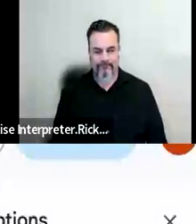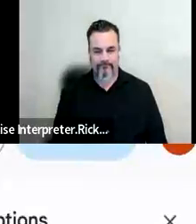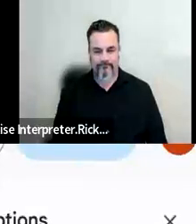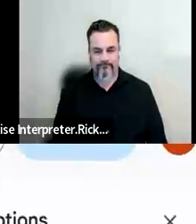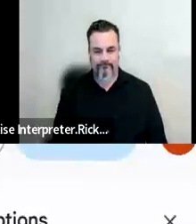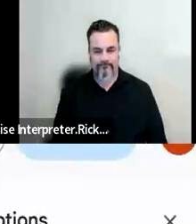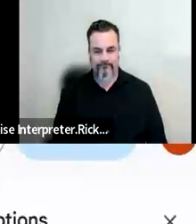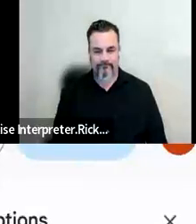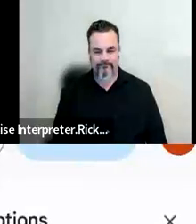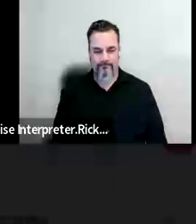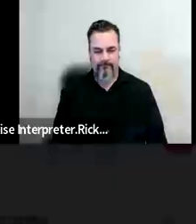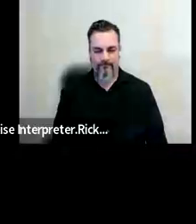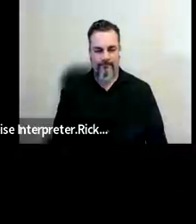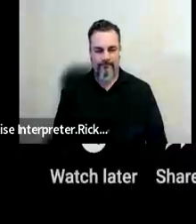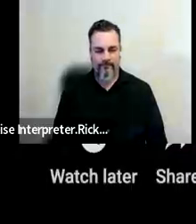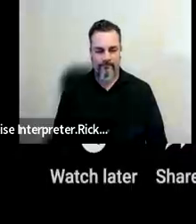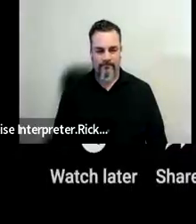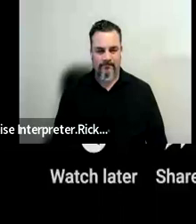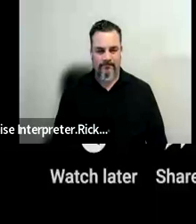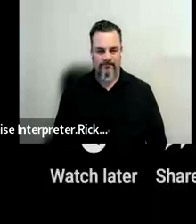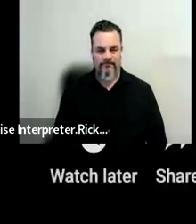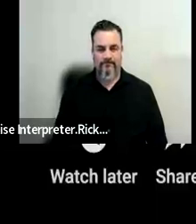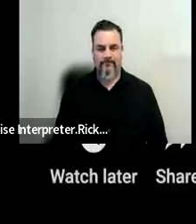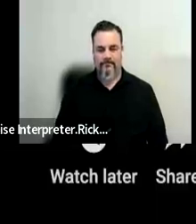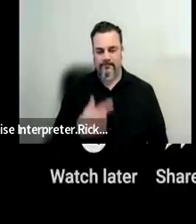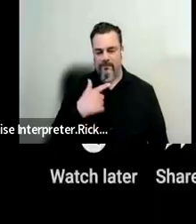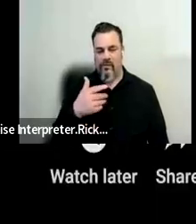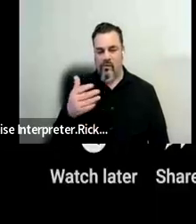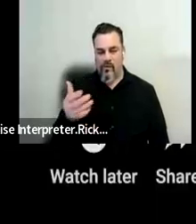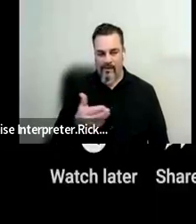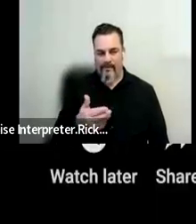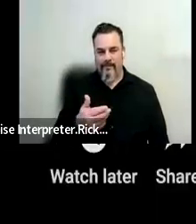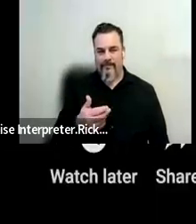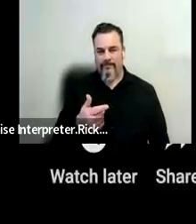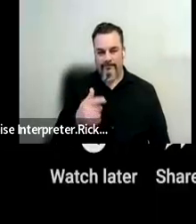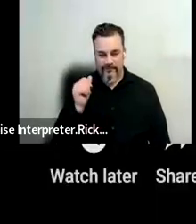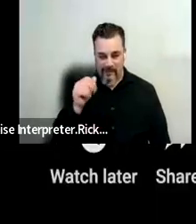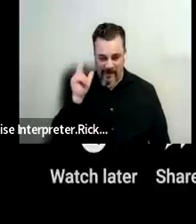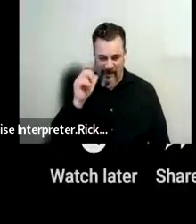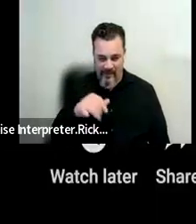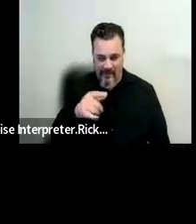Welcome. We're sure glad you're here. All right. Get comfortable. Are you able to hear that?